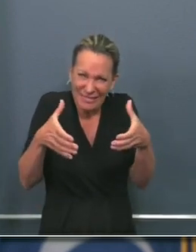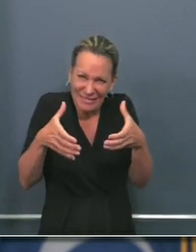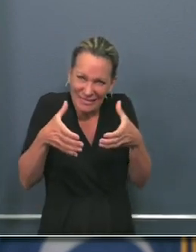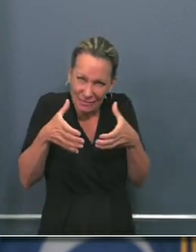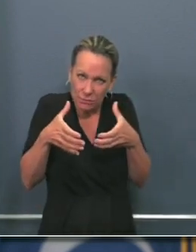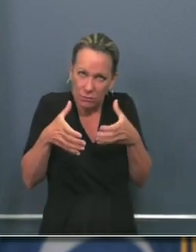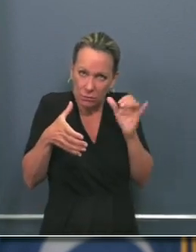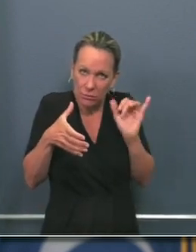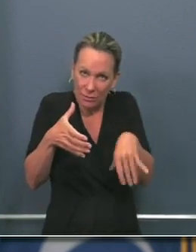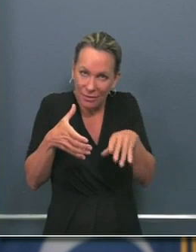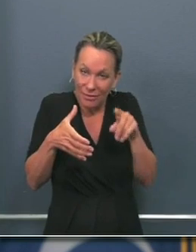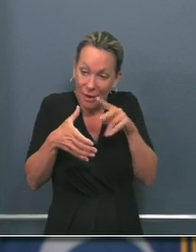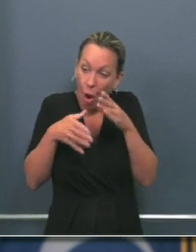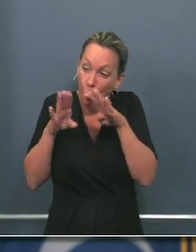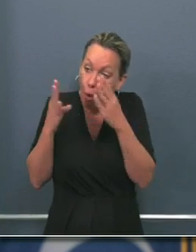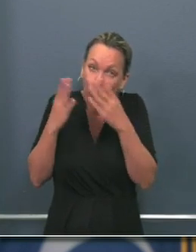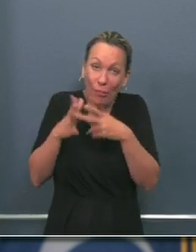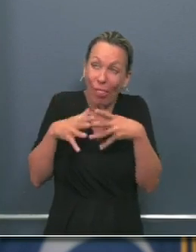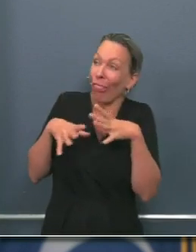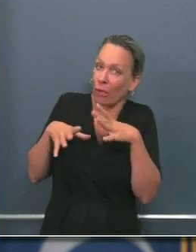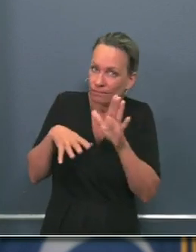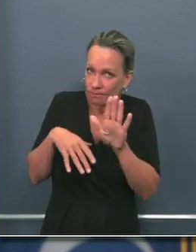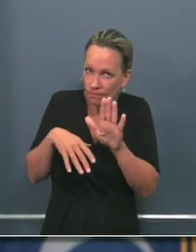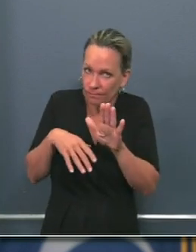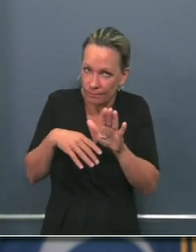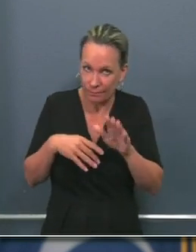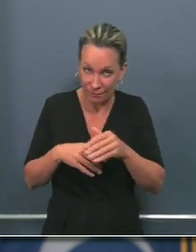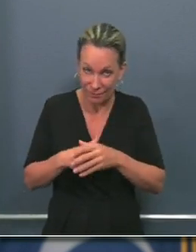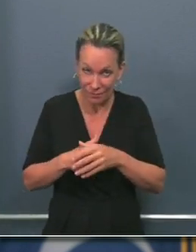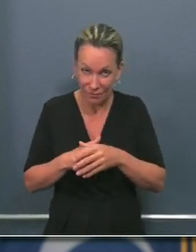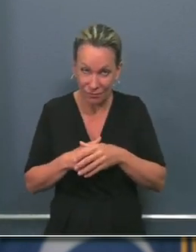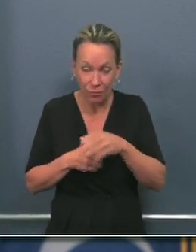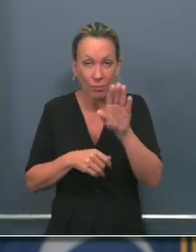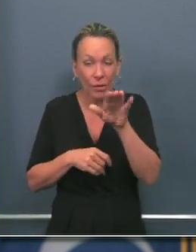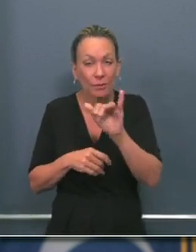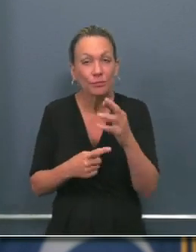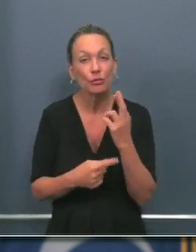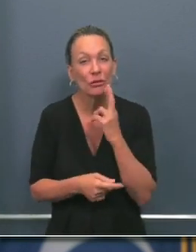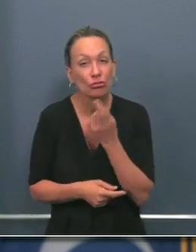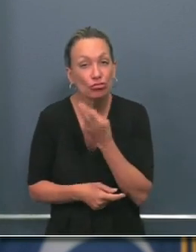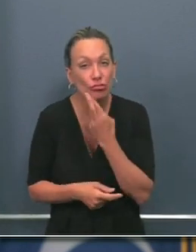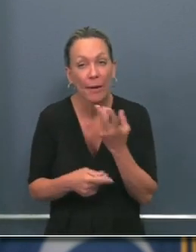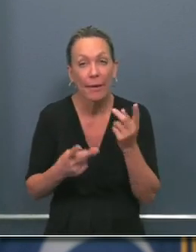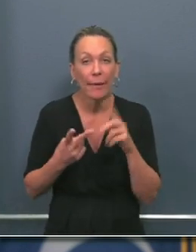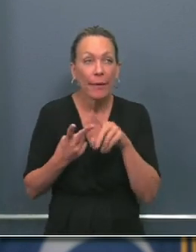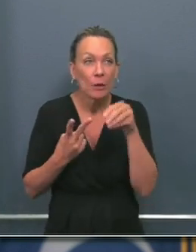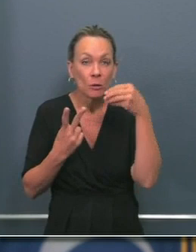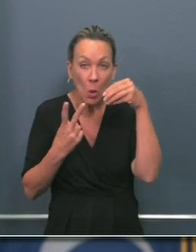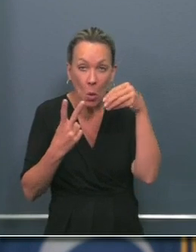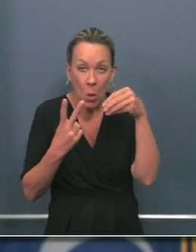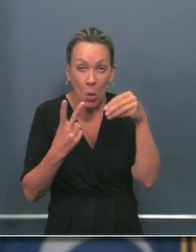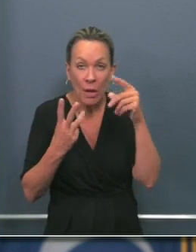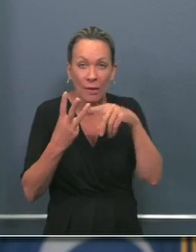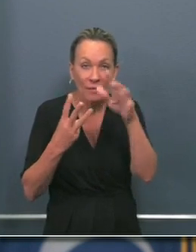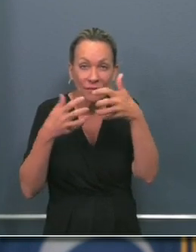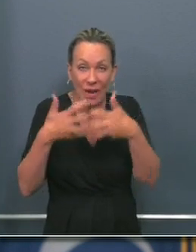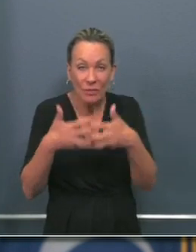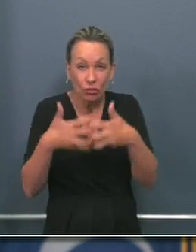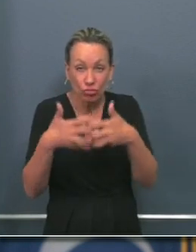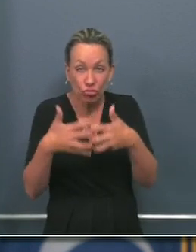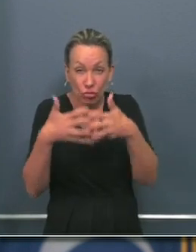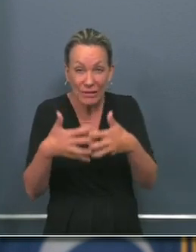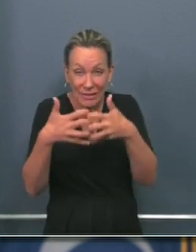logistics, warehousing, retail, restaurants, all across the spectrum of our economy, we have made